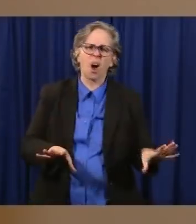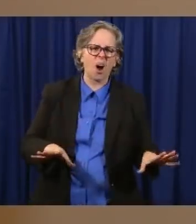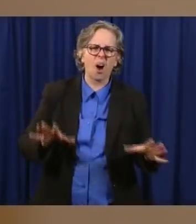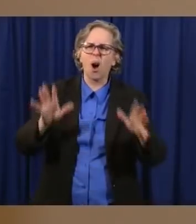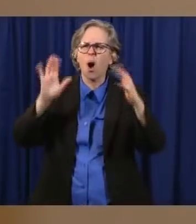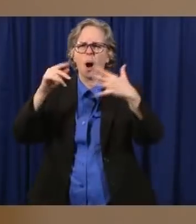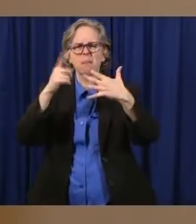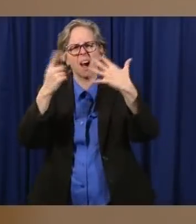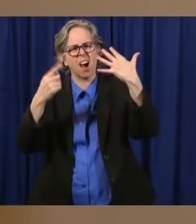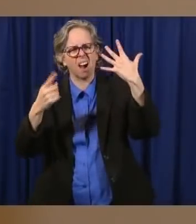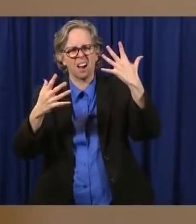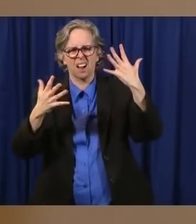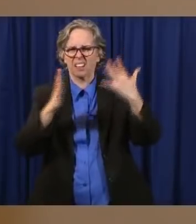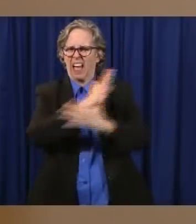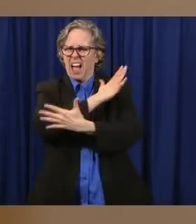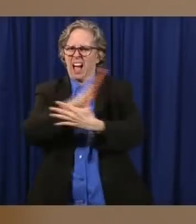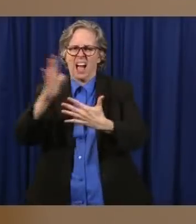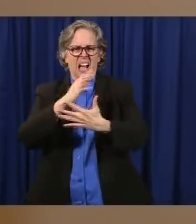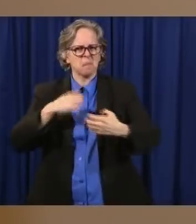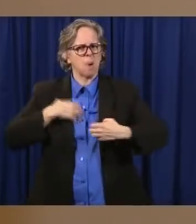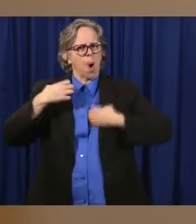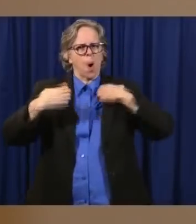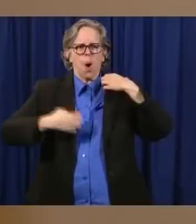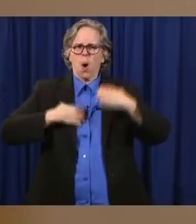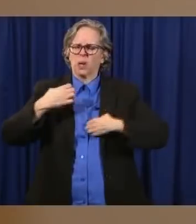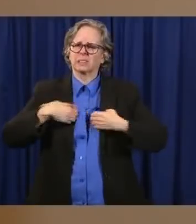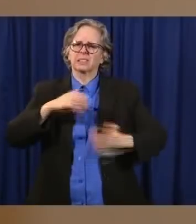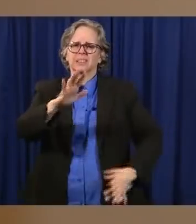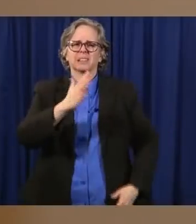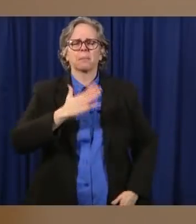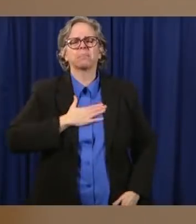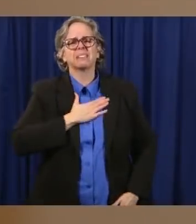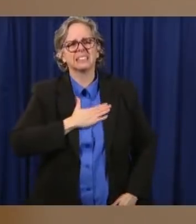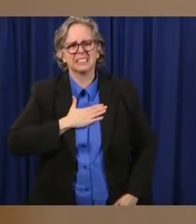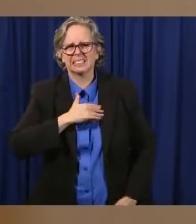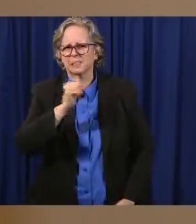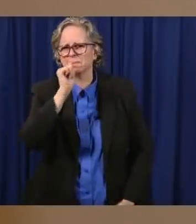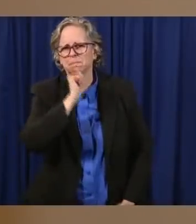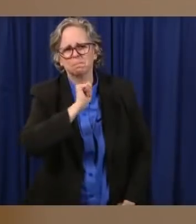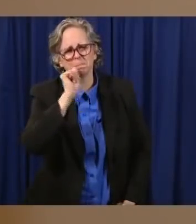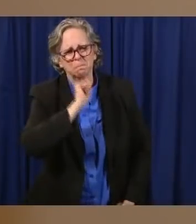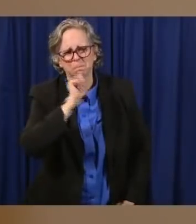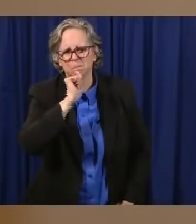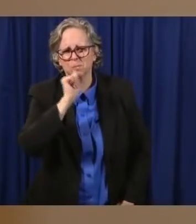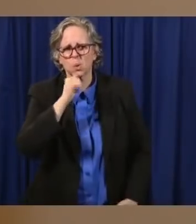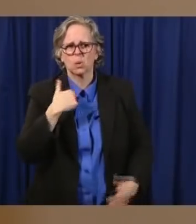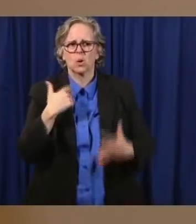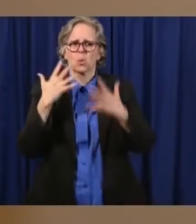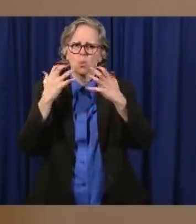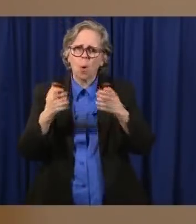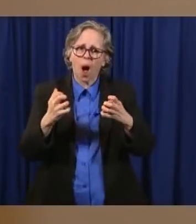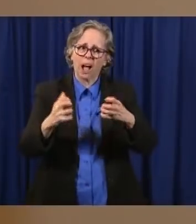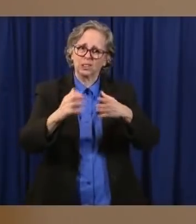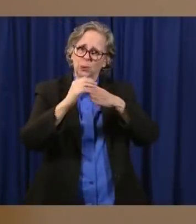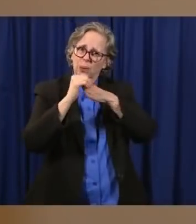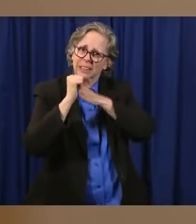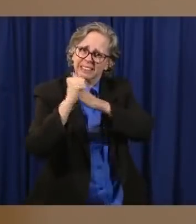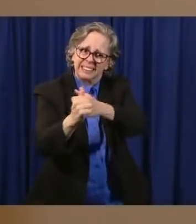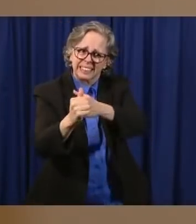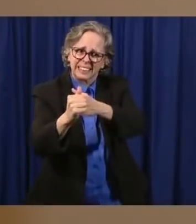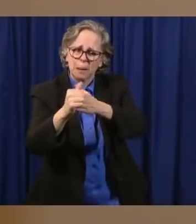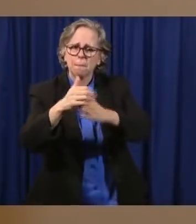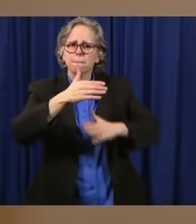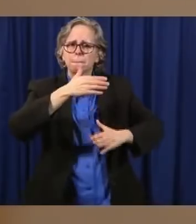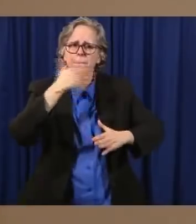know, please keep bearing with us, because we really want to lead the way on doing this for Ohioans in the best way